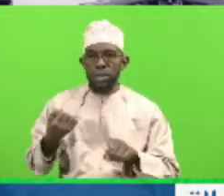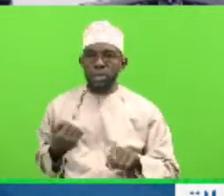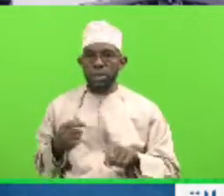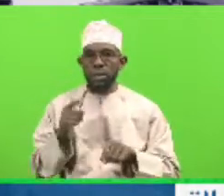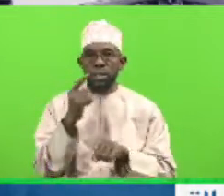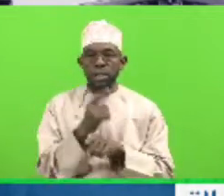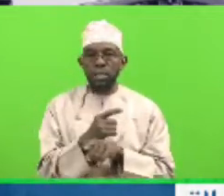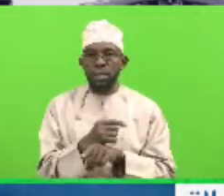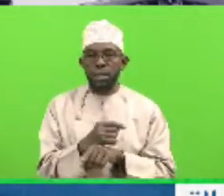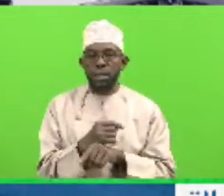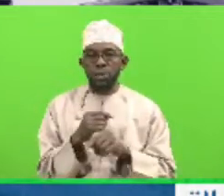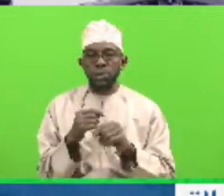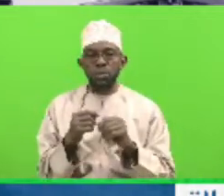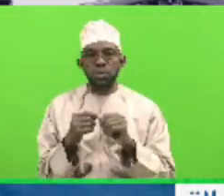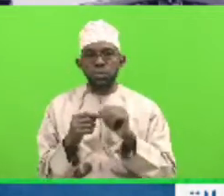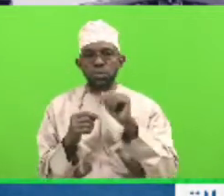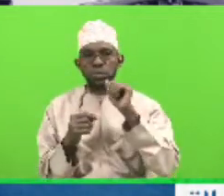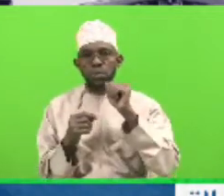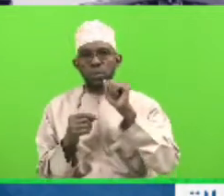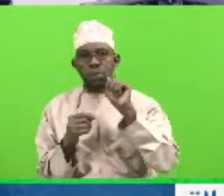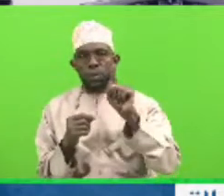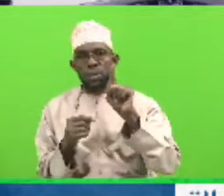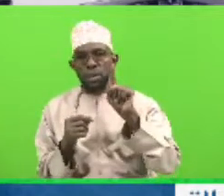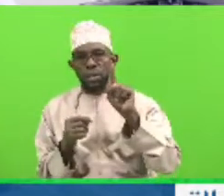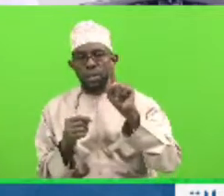until the 1970s,